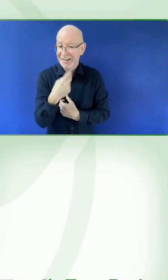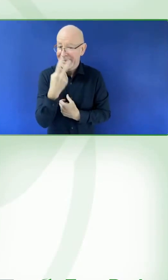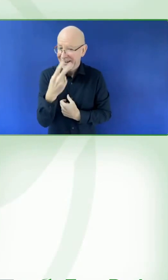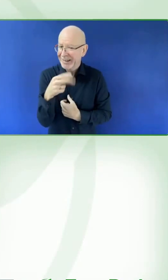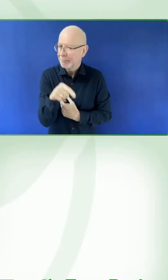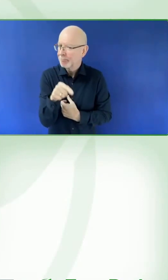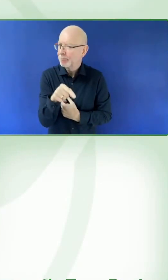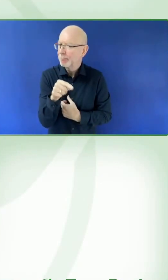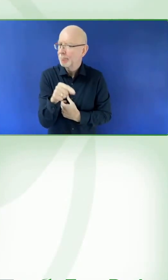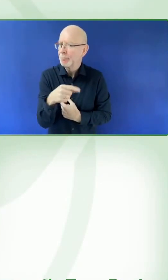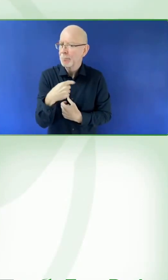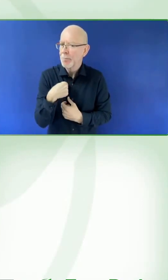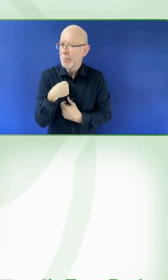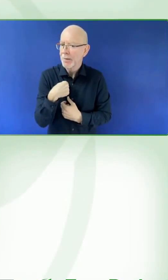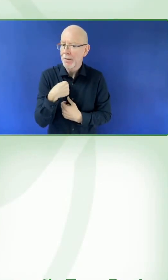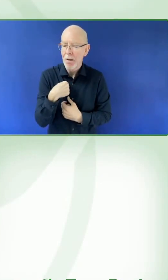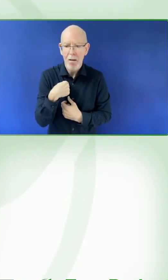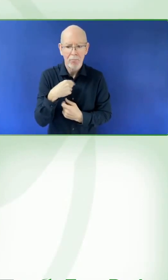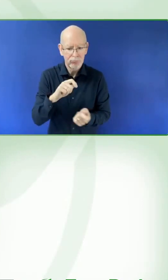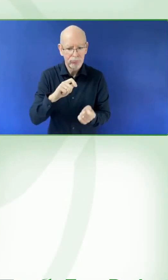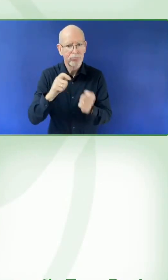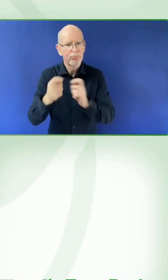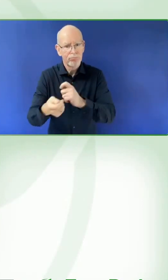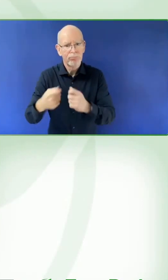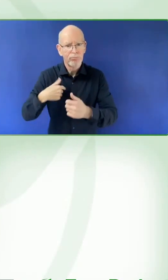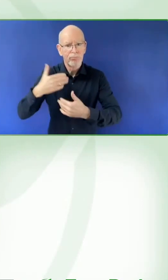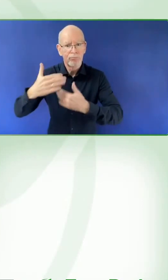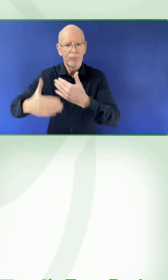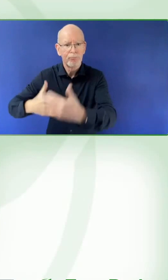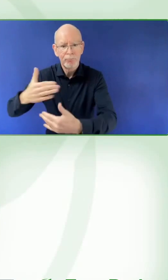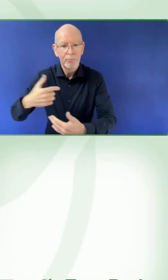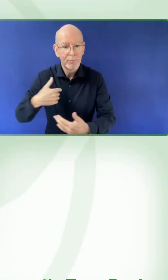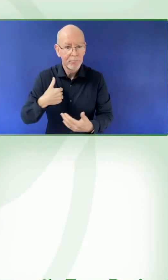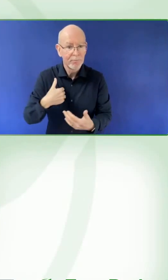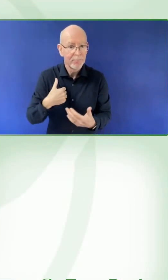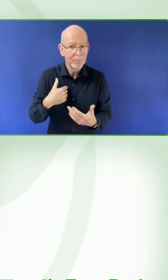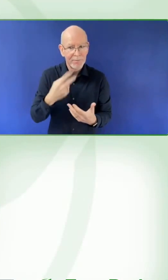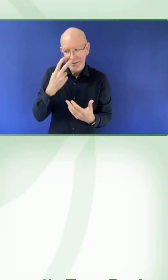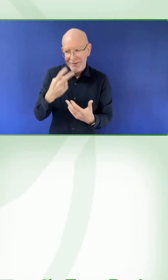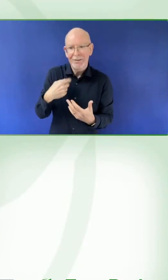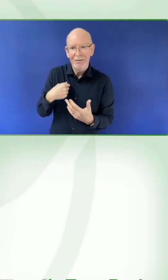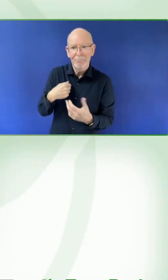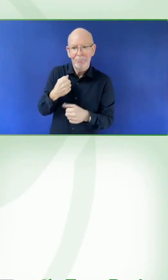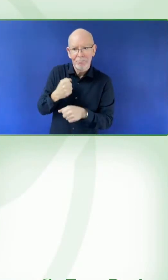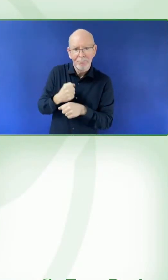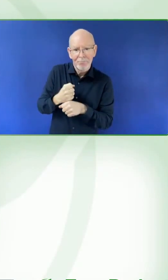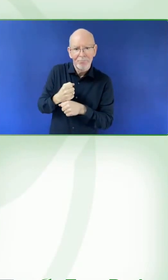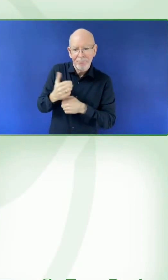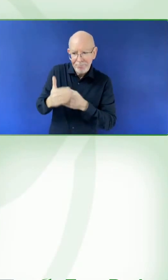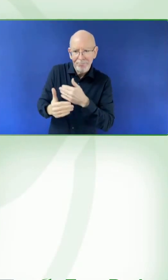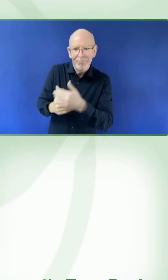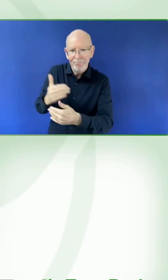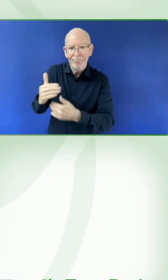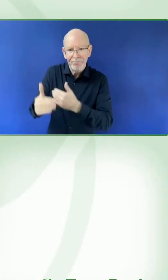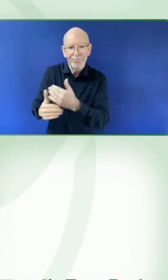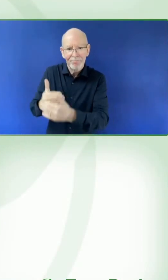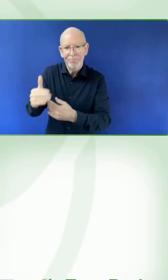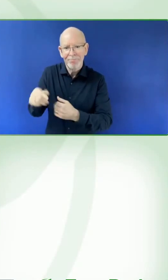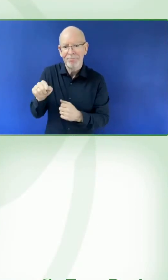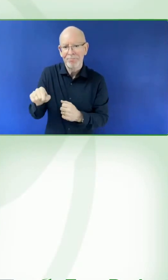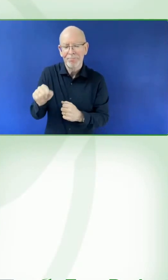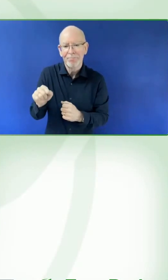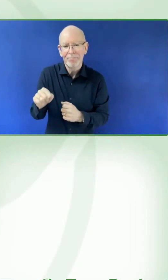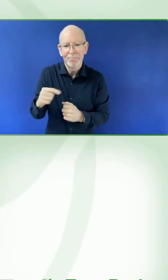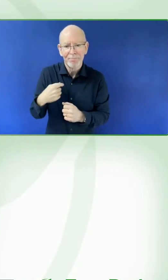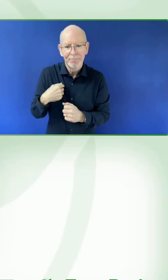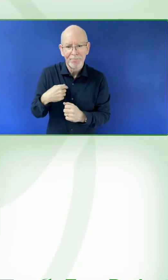was permitted here in Colombia. But of course, we continue working with the